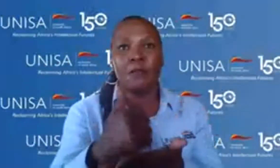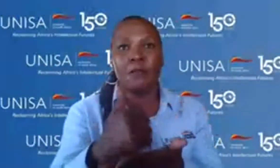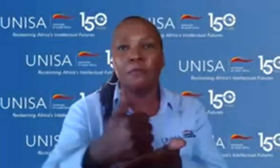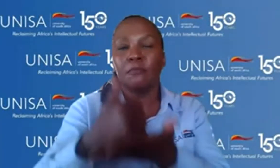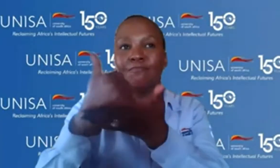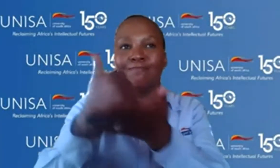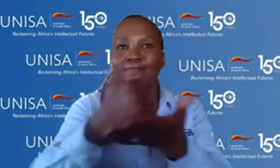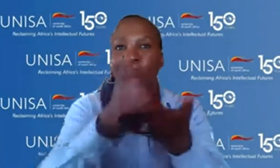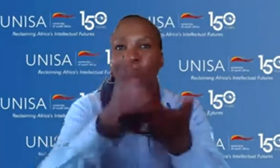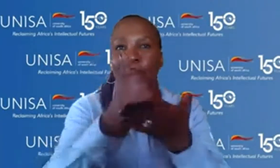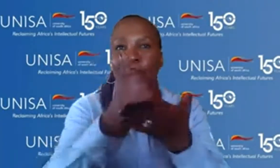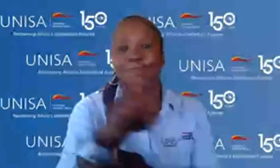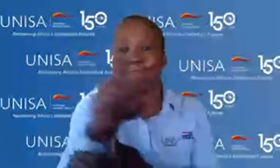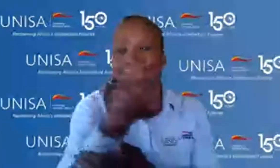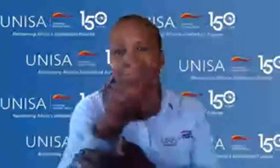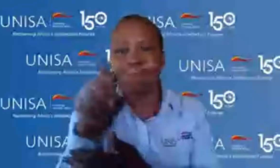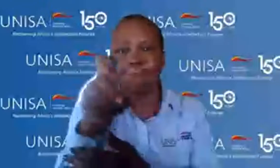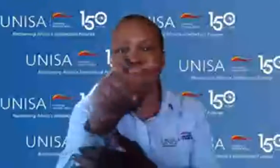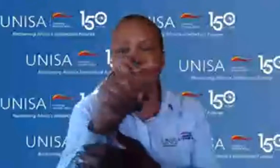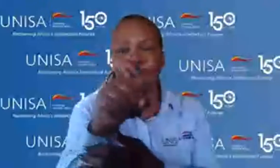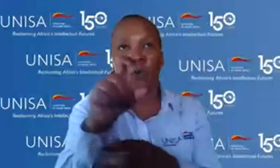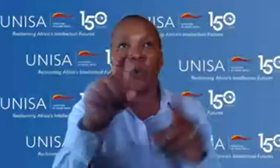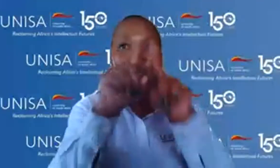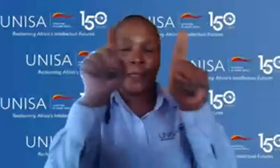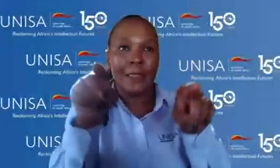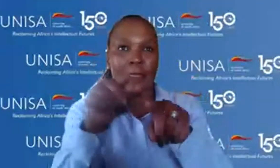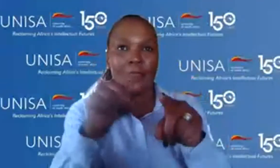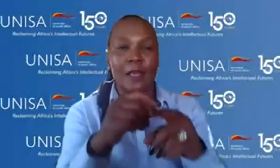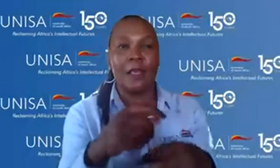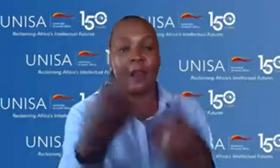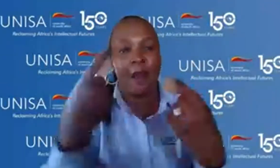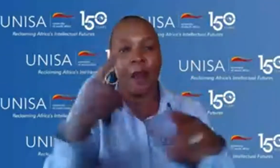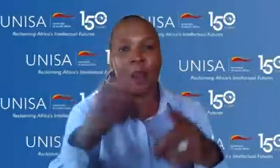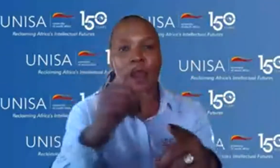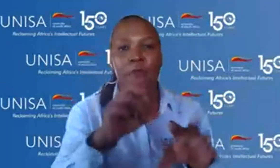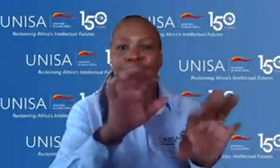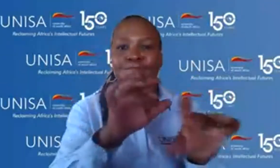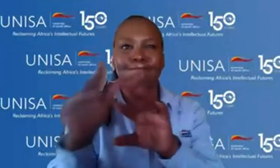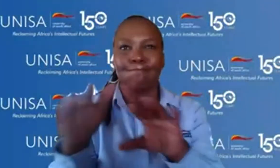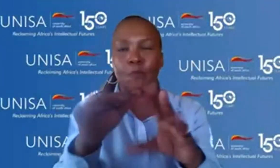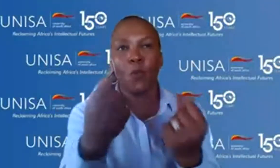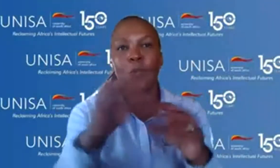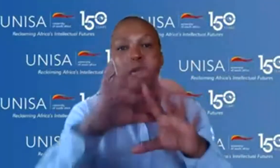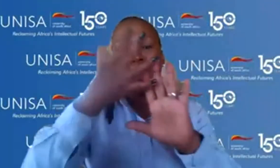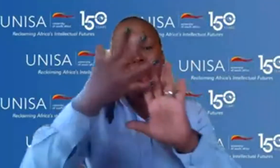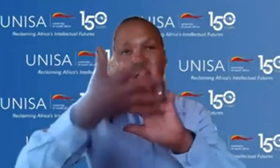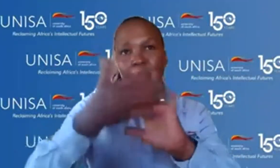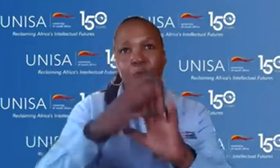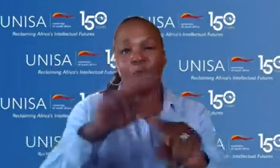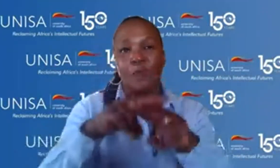it allows you to be able to type and do everything without being able to use your fingers.